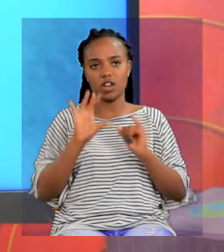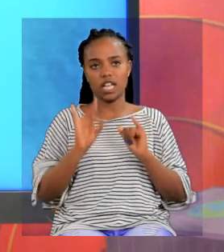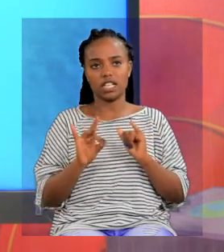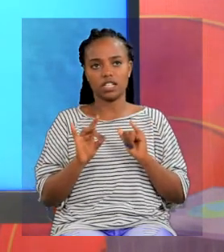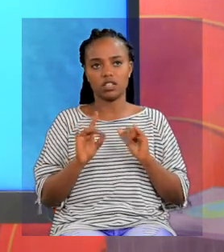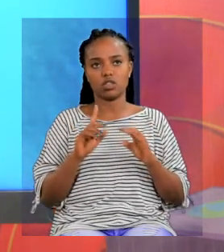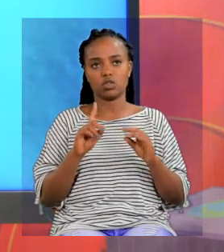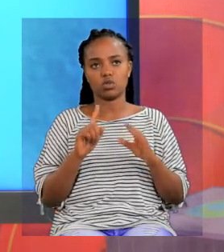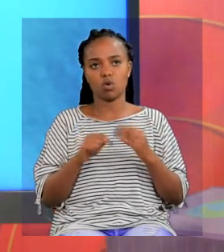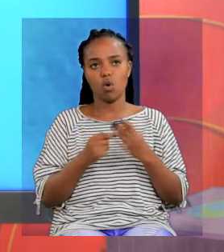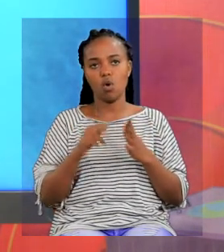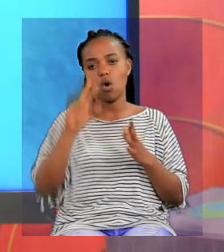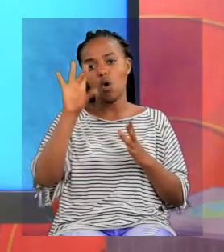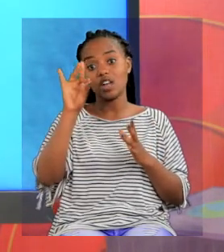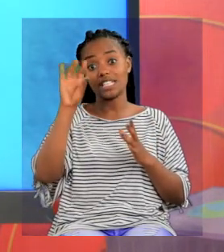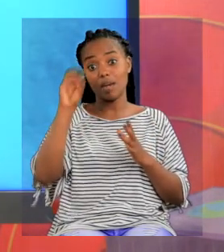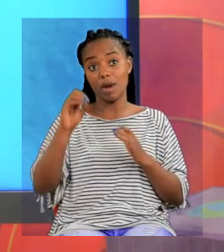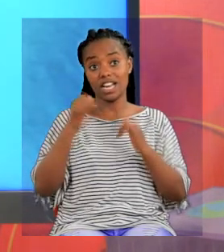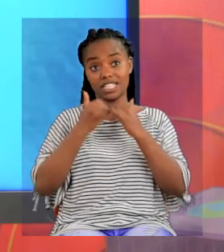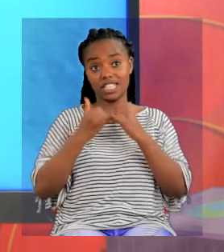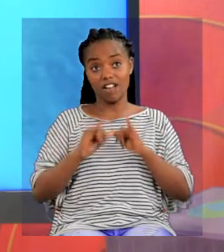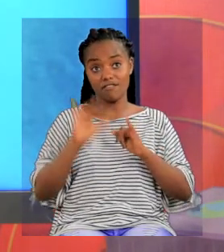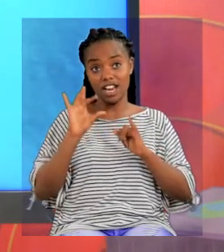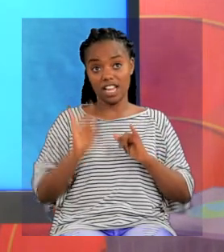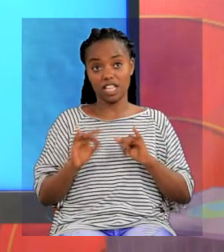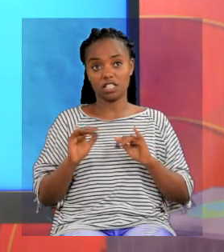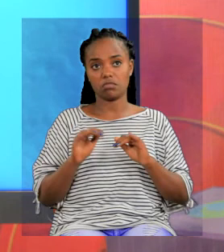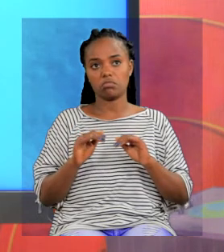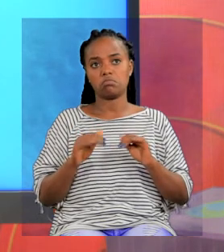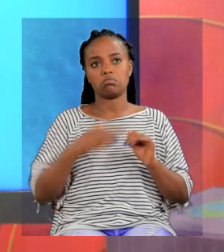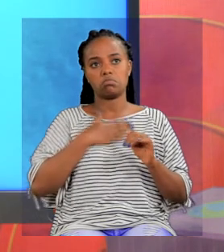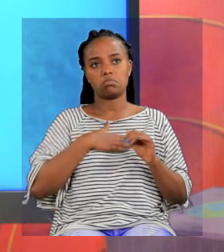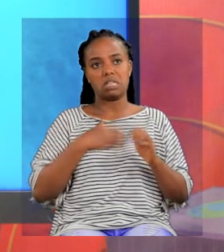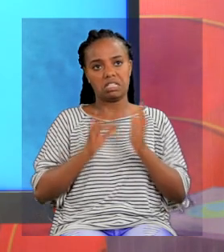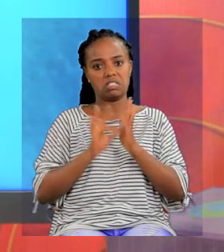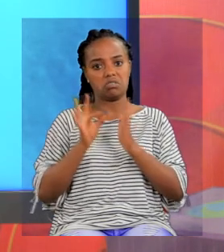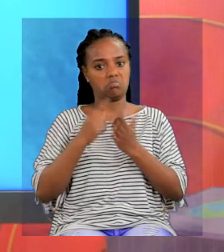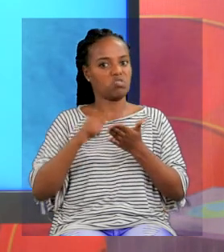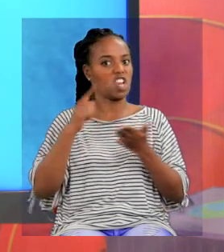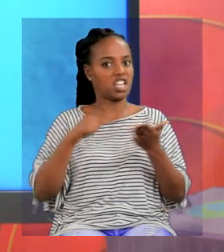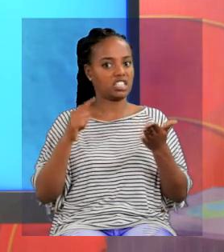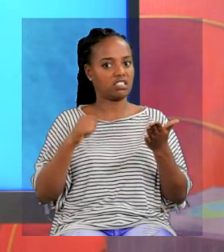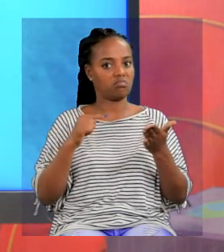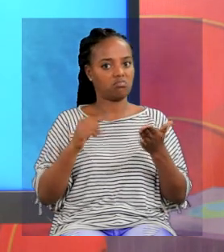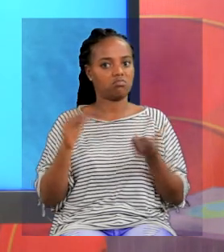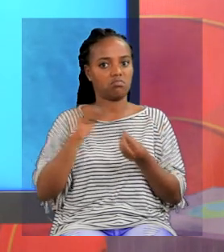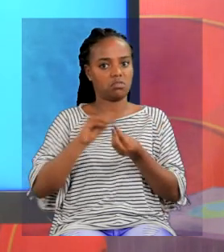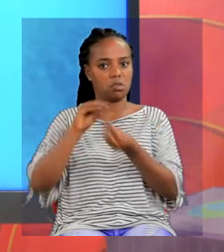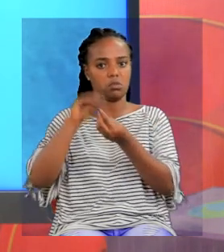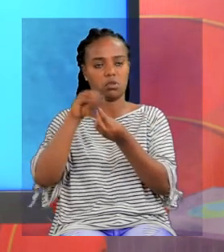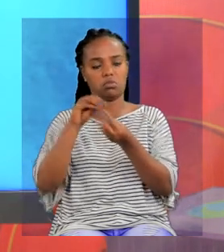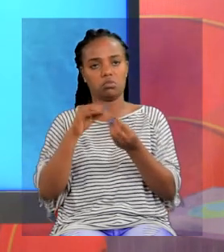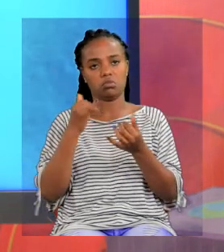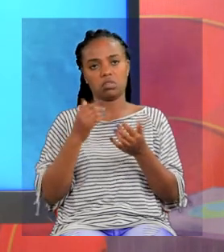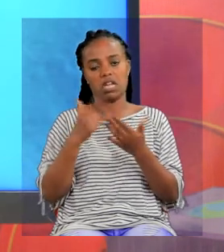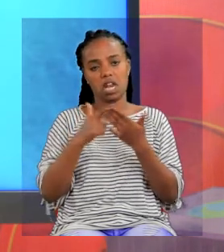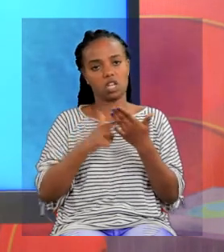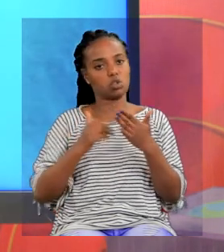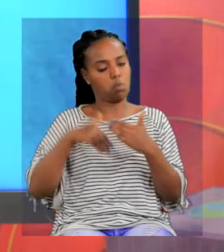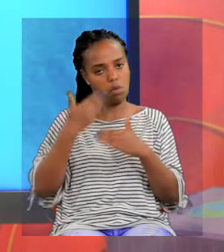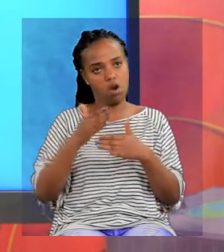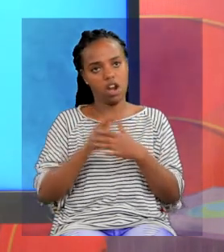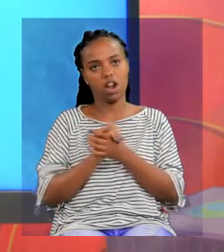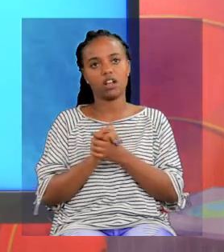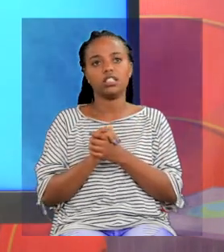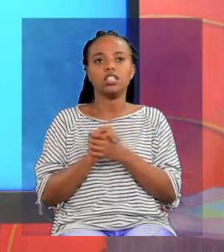80. Divided by 8 gives you 10. Please check the numerical value of this at the end of the lecture. So the